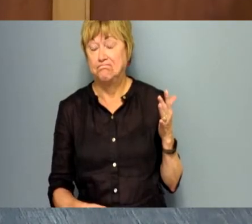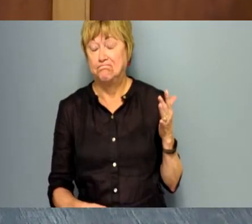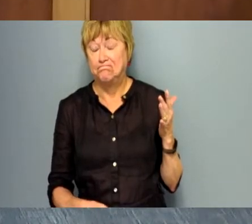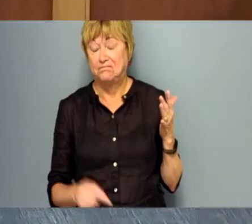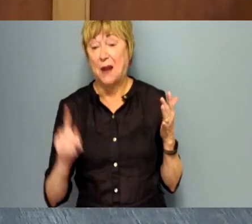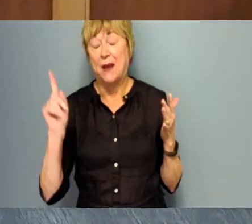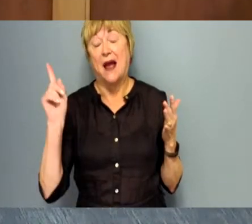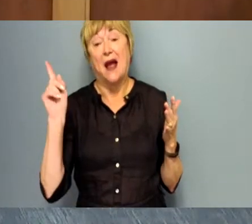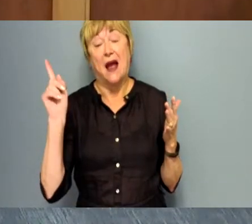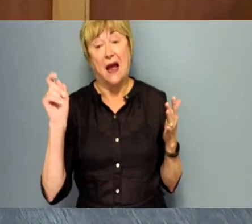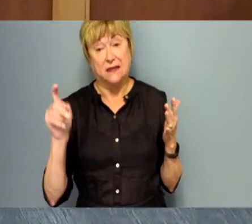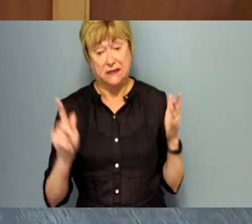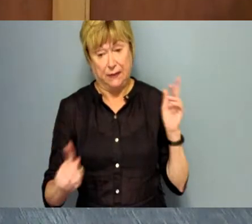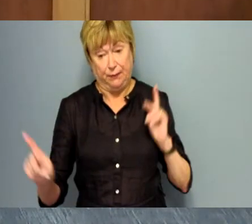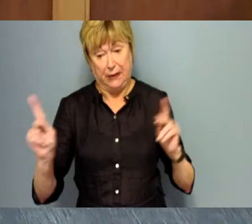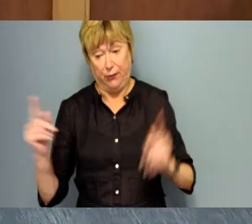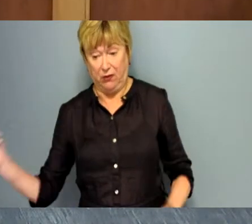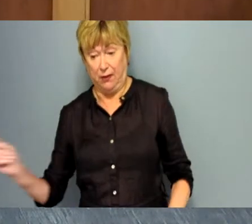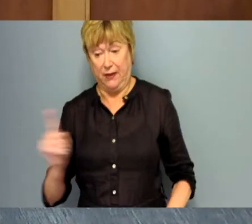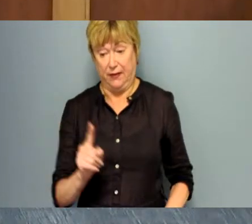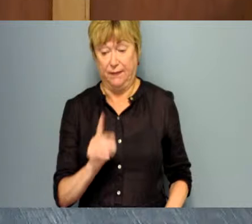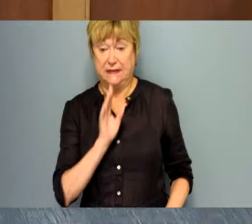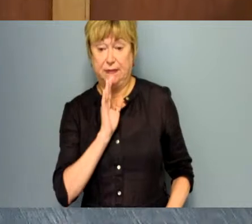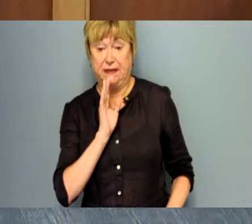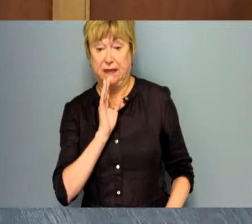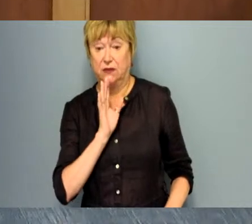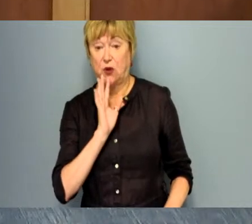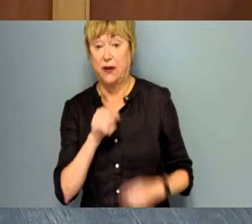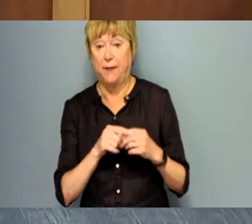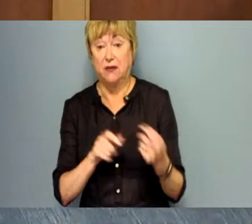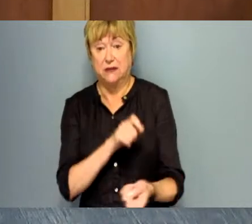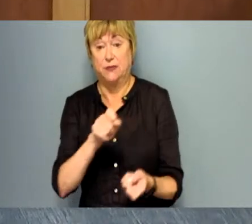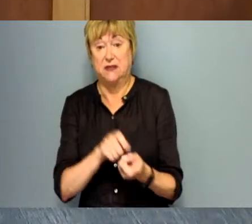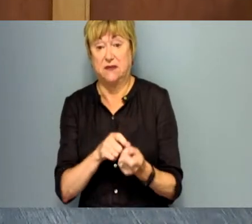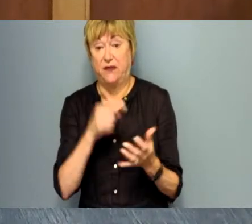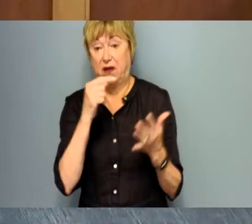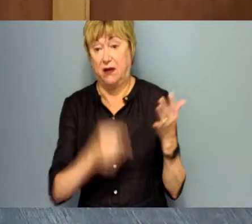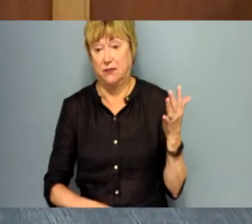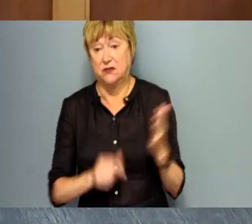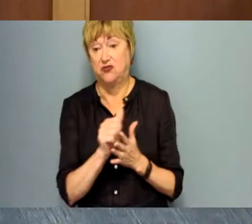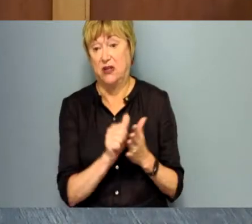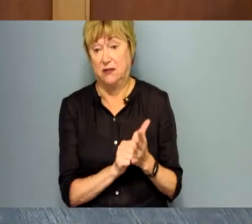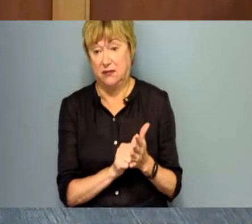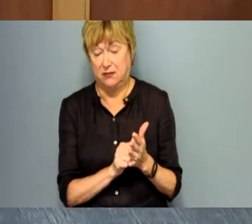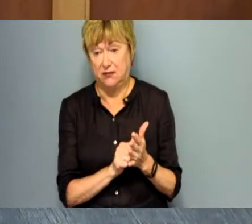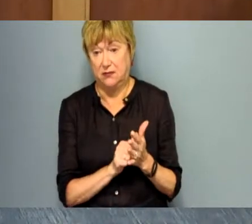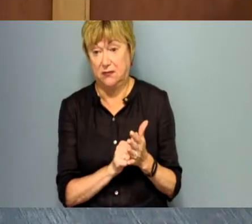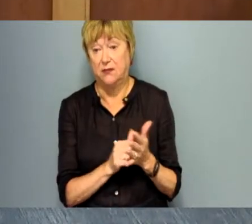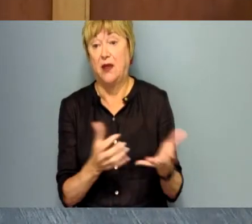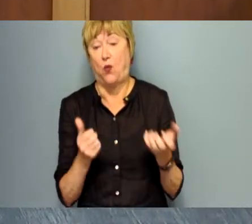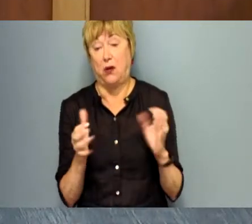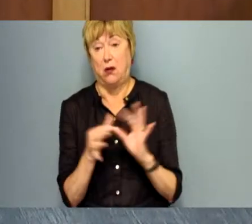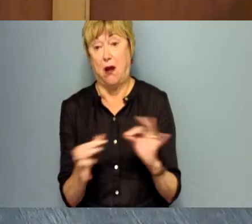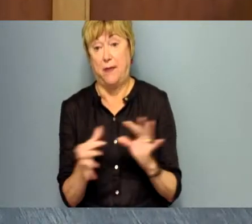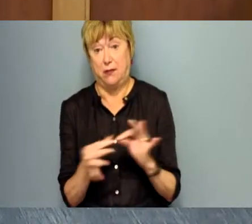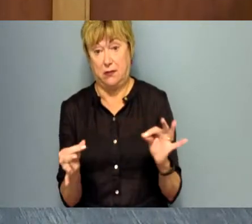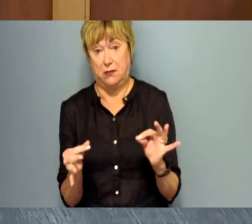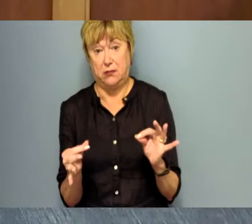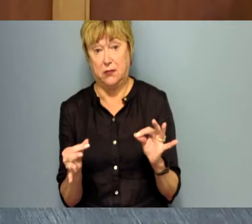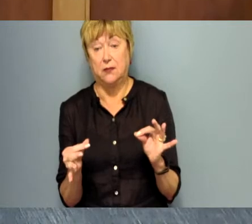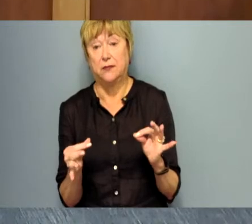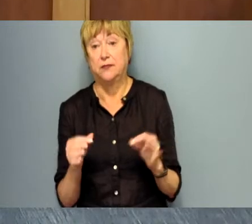speakers to please refer to specific items on the agenda that they have questions about or comments on. Ed